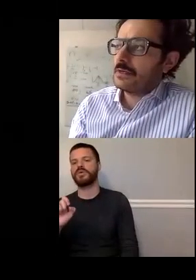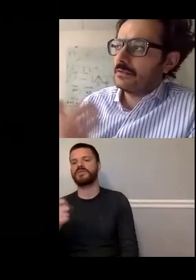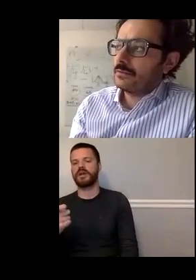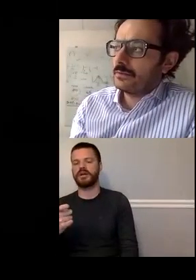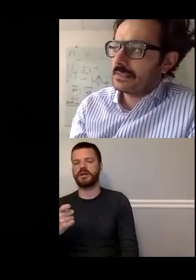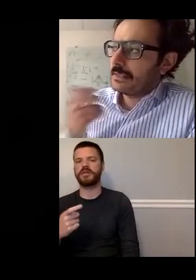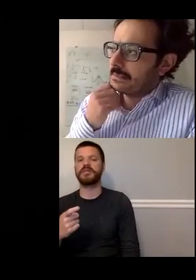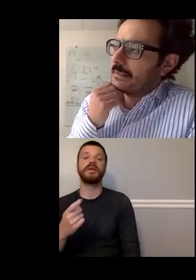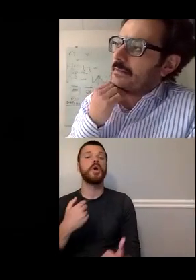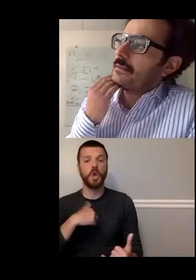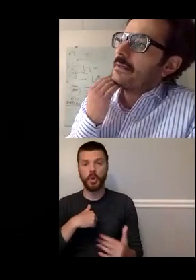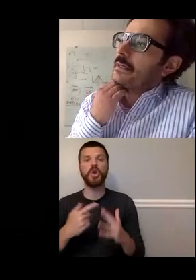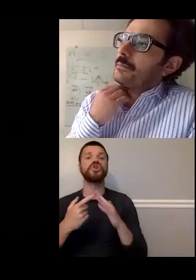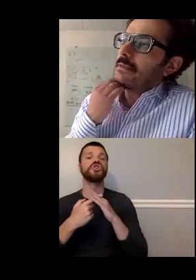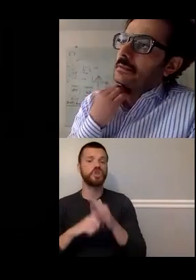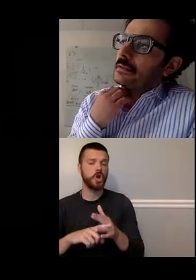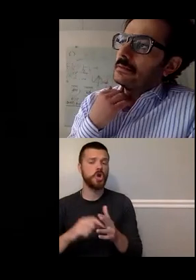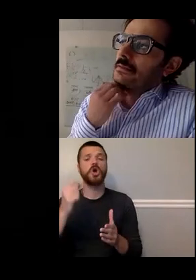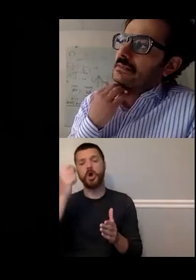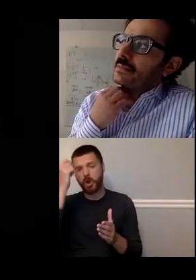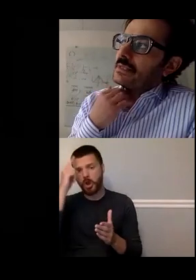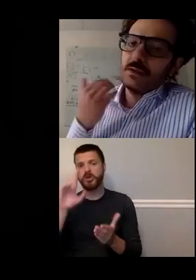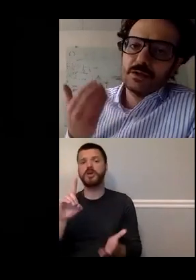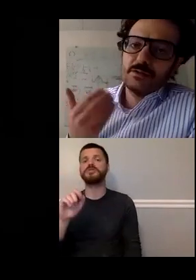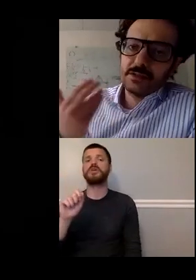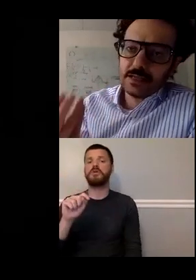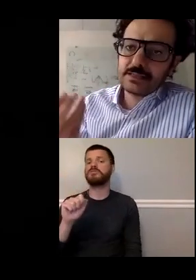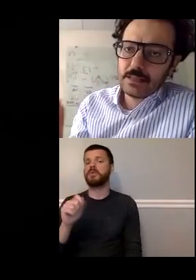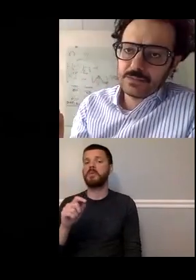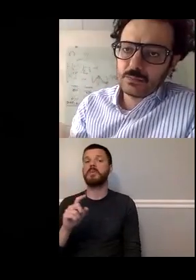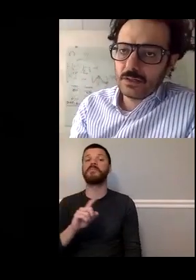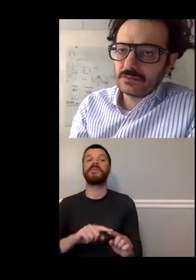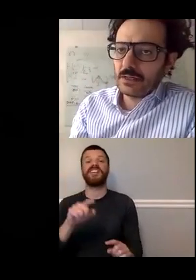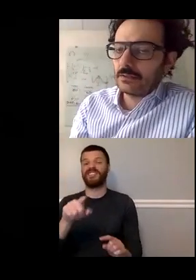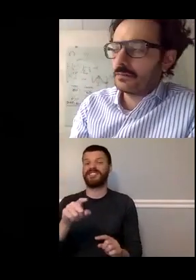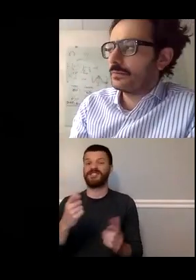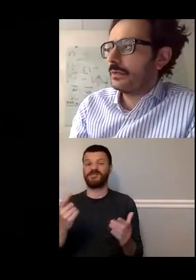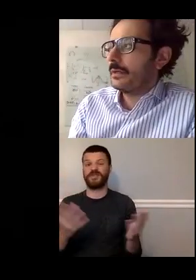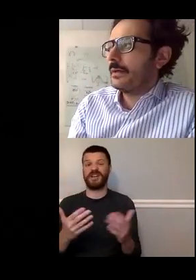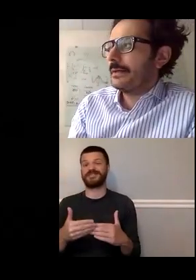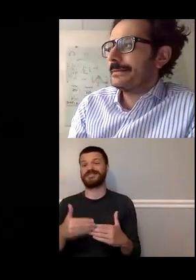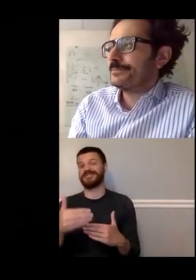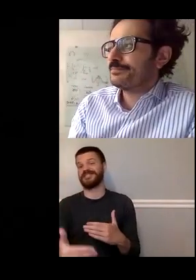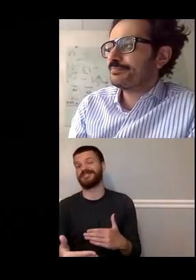we're starting to understand this data, but this is basically one of the next steps we are trying to